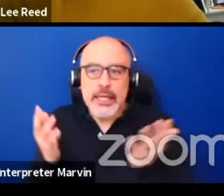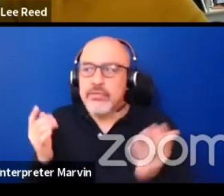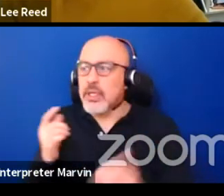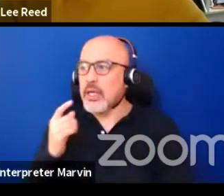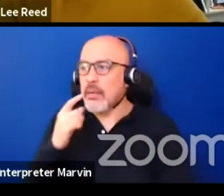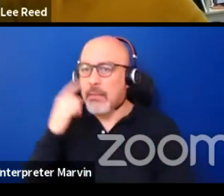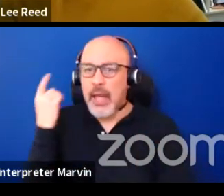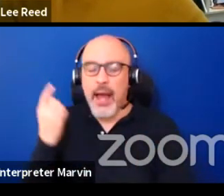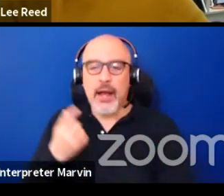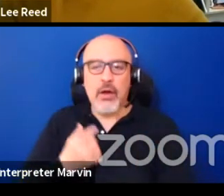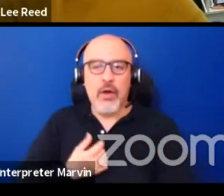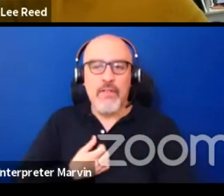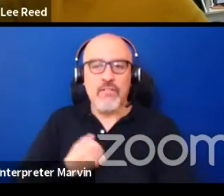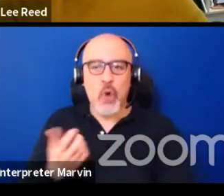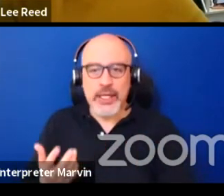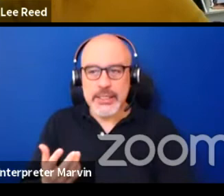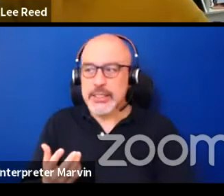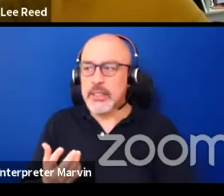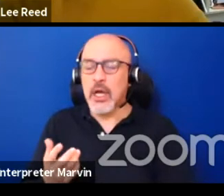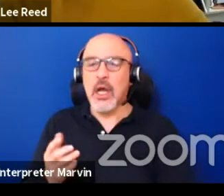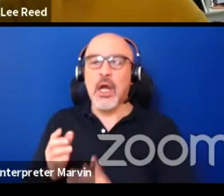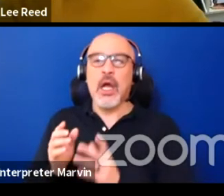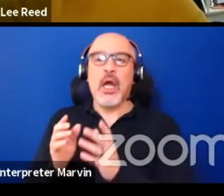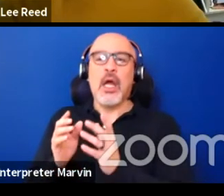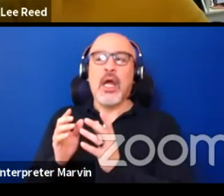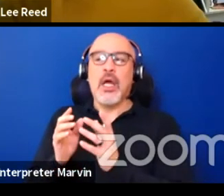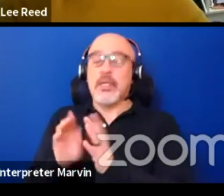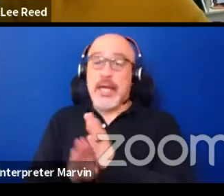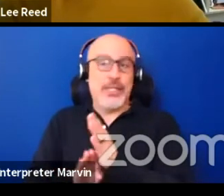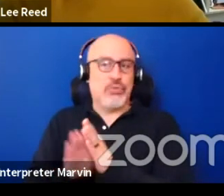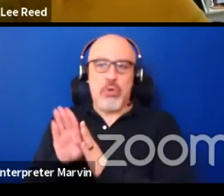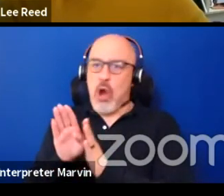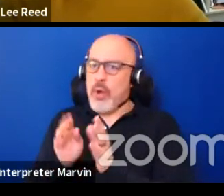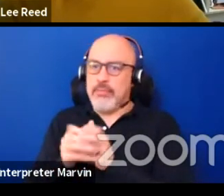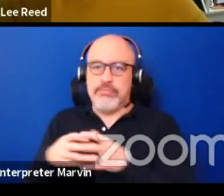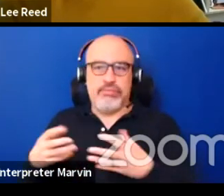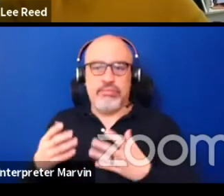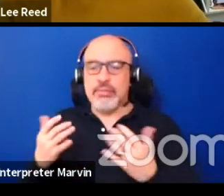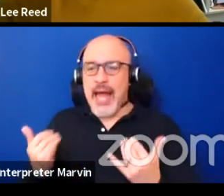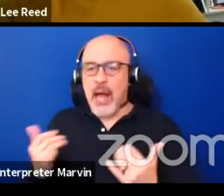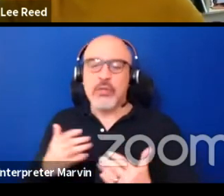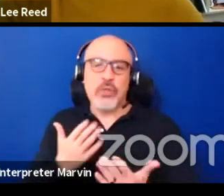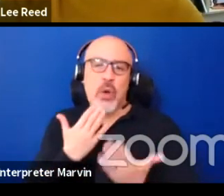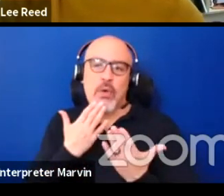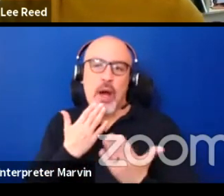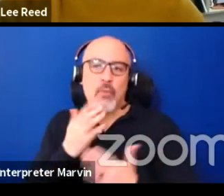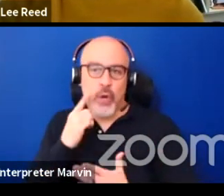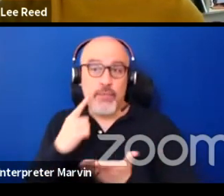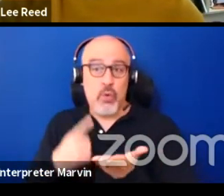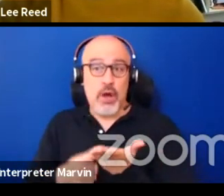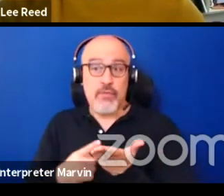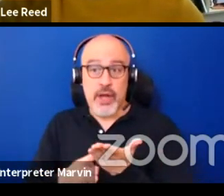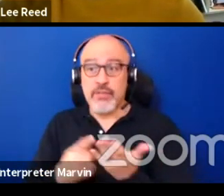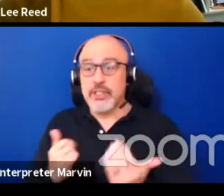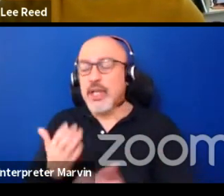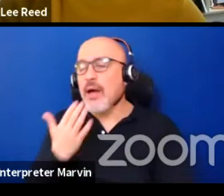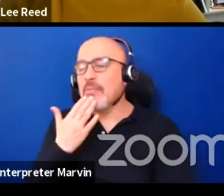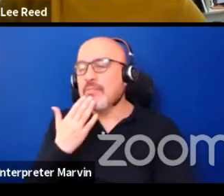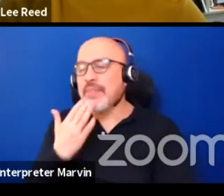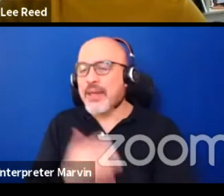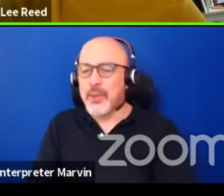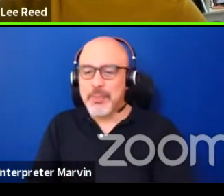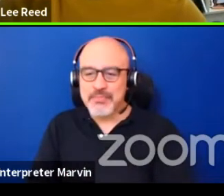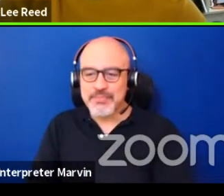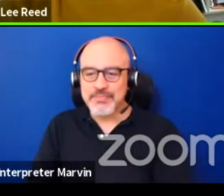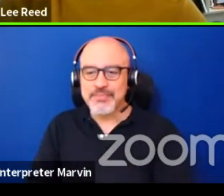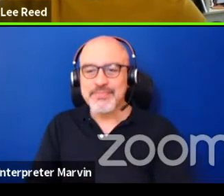voices is only growing during this time. So I'm grateful for this conversation that we're having now. Thanks, Alex.